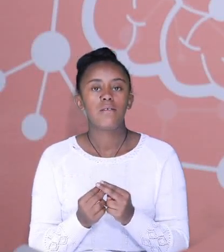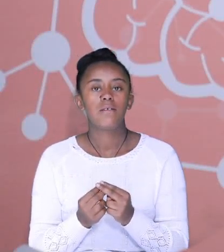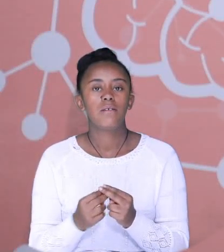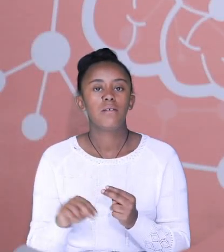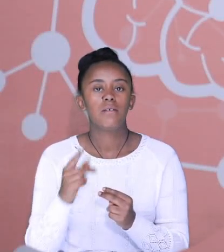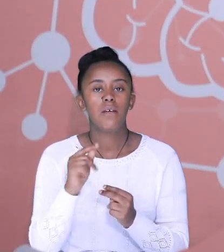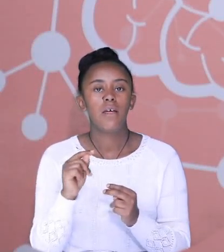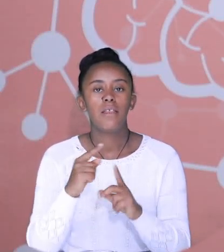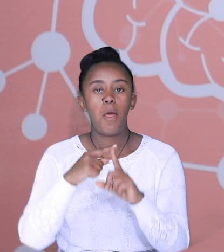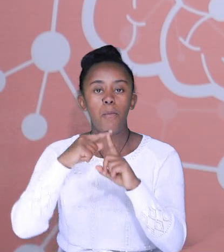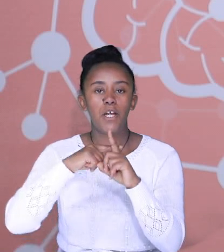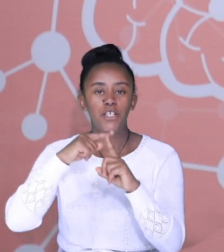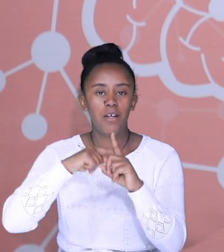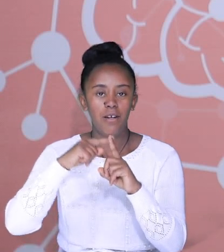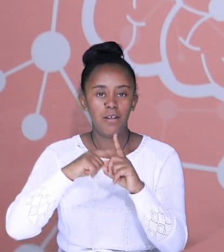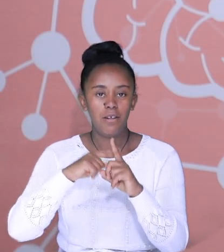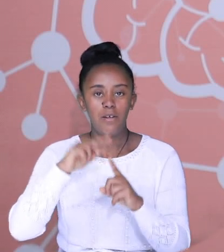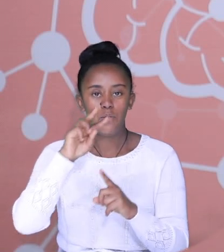the temperature